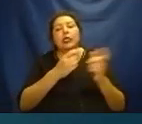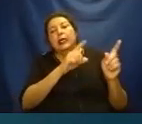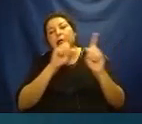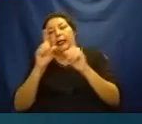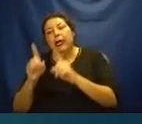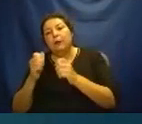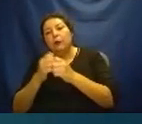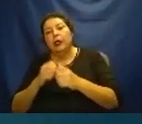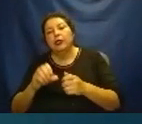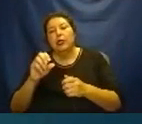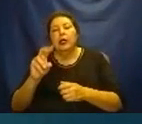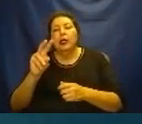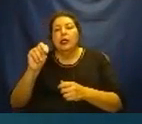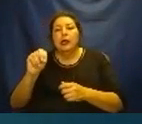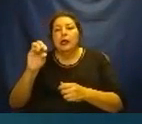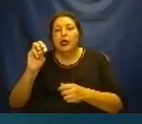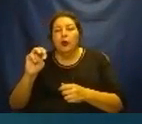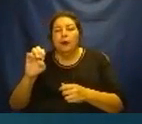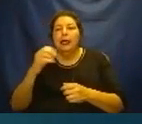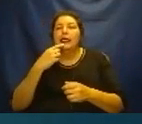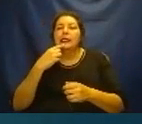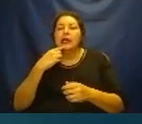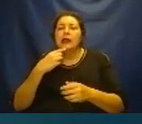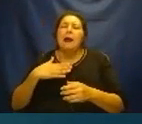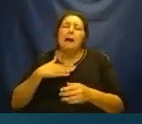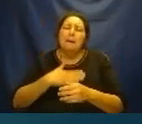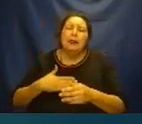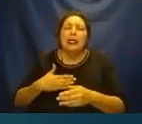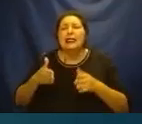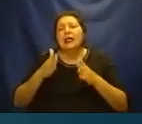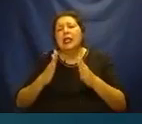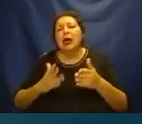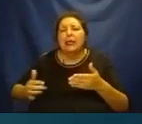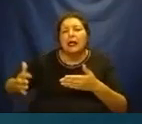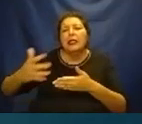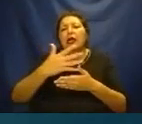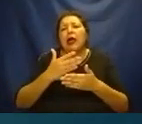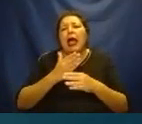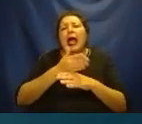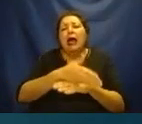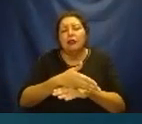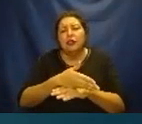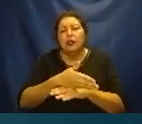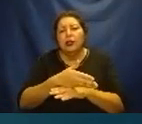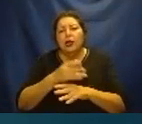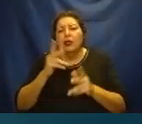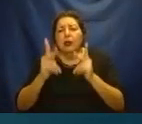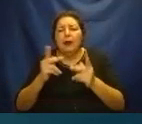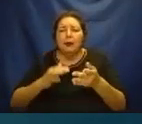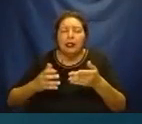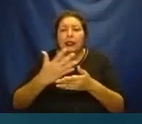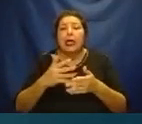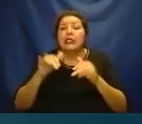she said, "Please let me glean and gather after the reapers among the sheaves." Thus she came and has remained